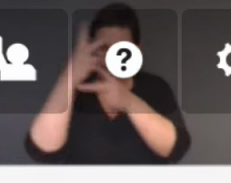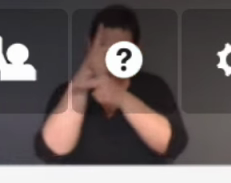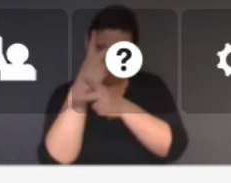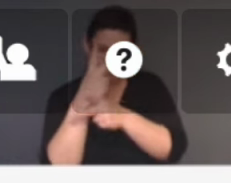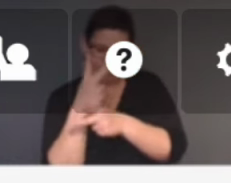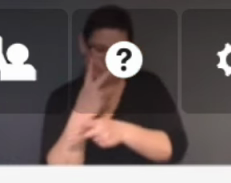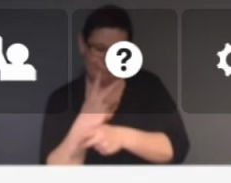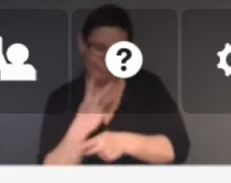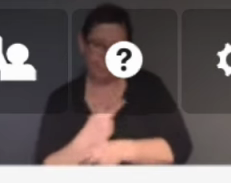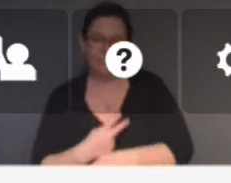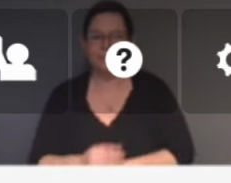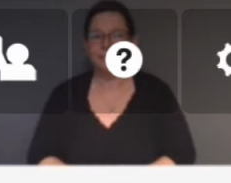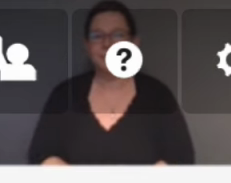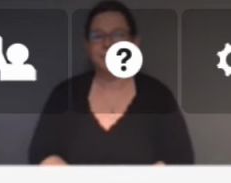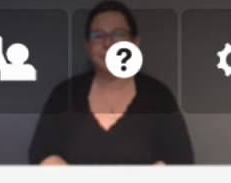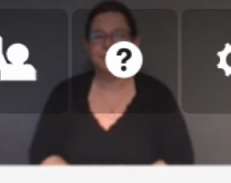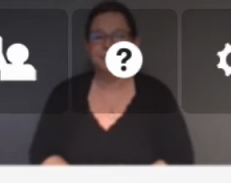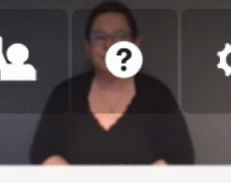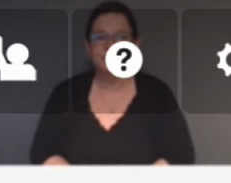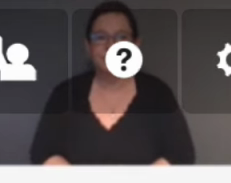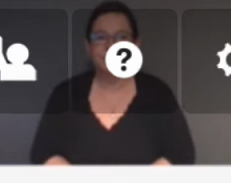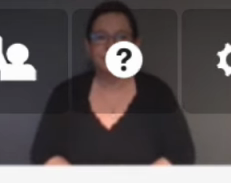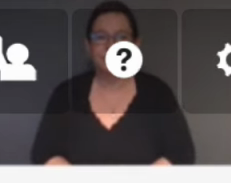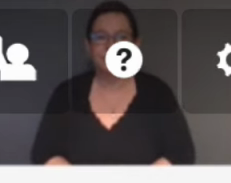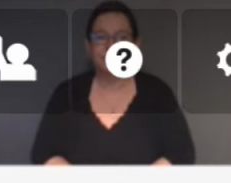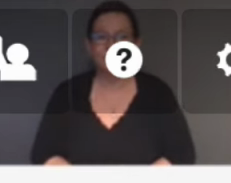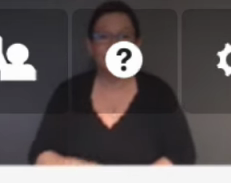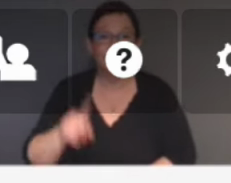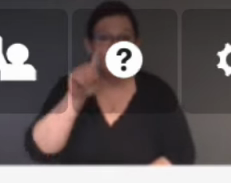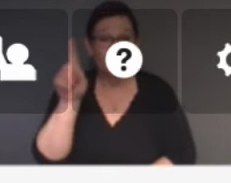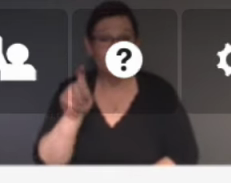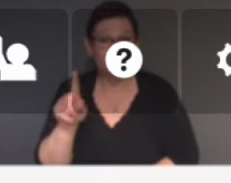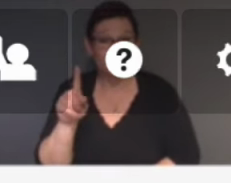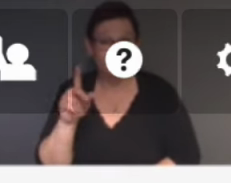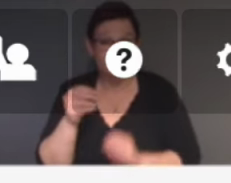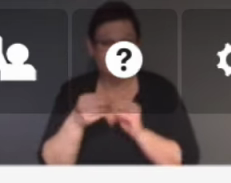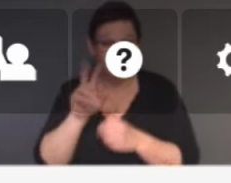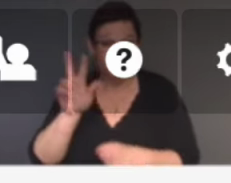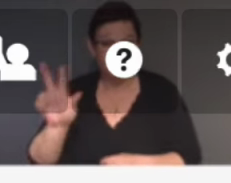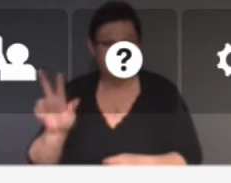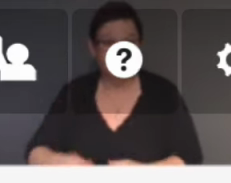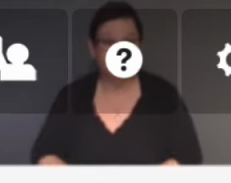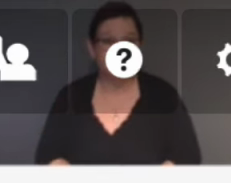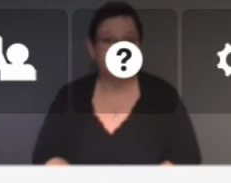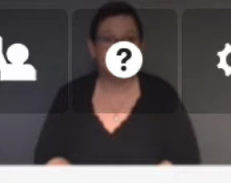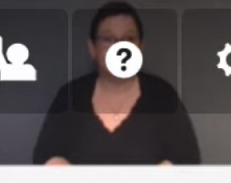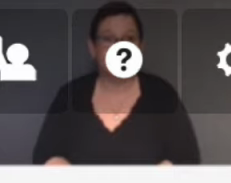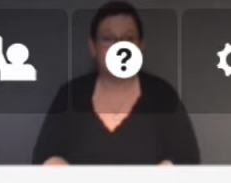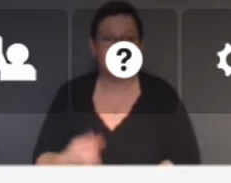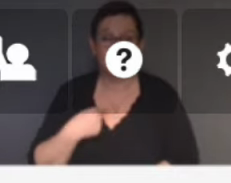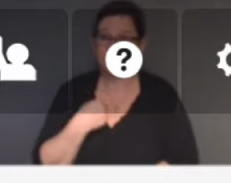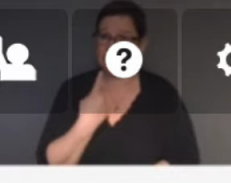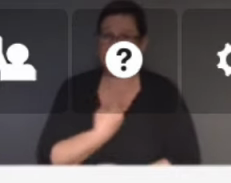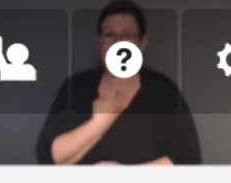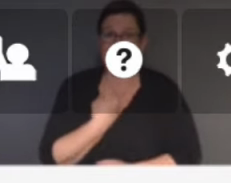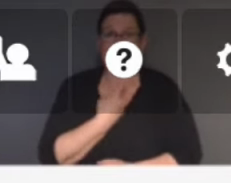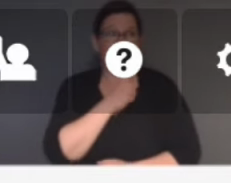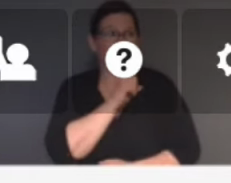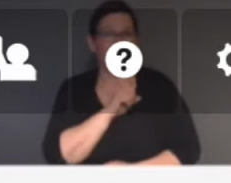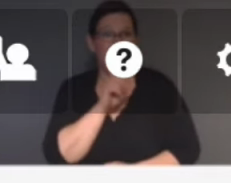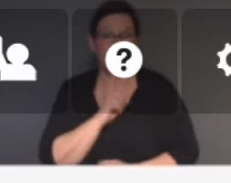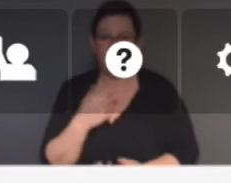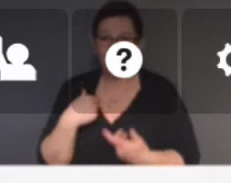I am single and came to Canada in September 2022 as a temporary resident with my child. Am I